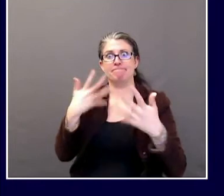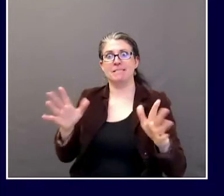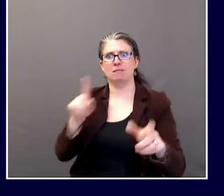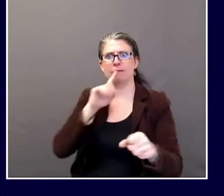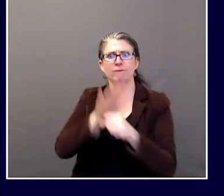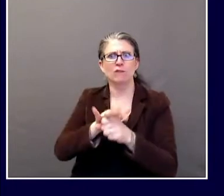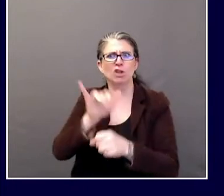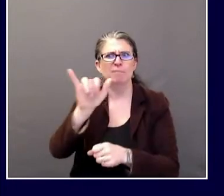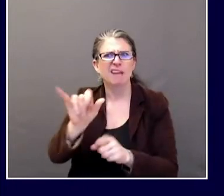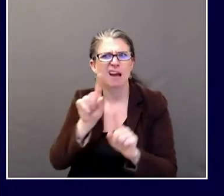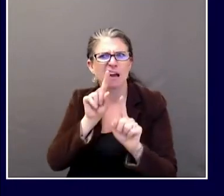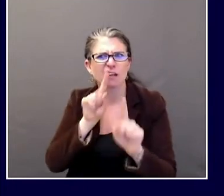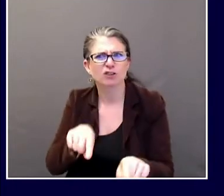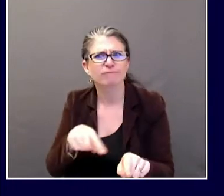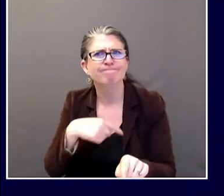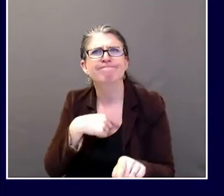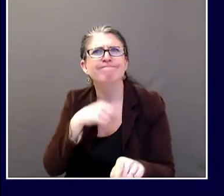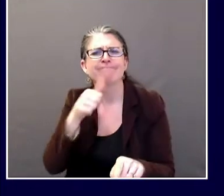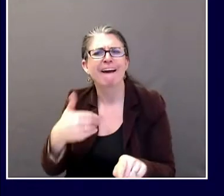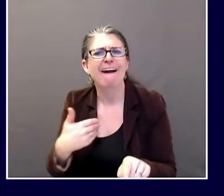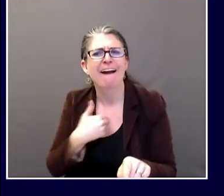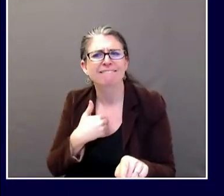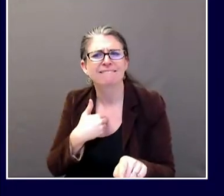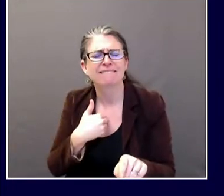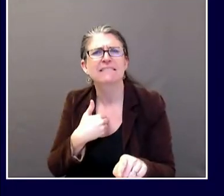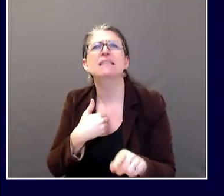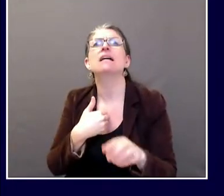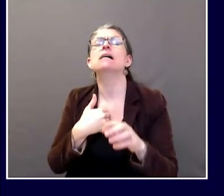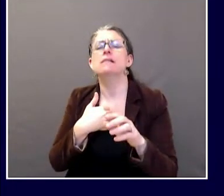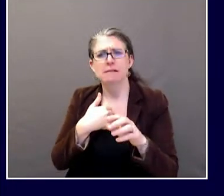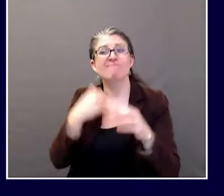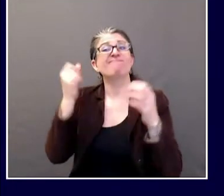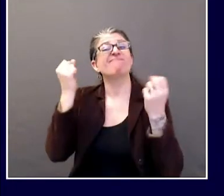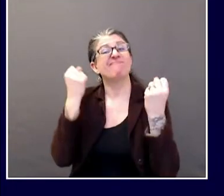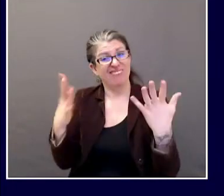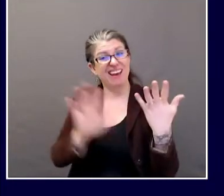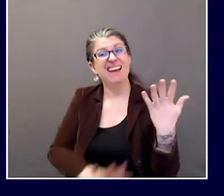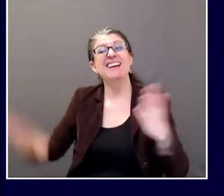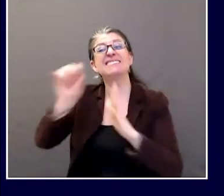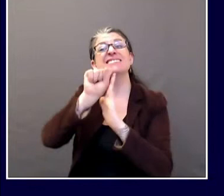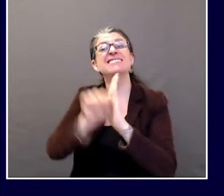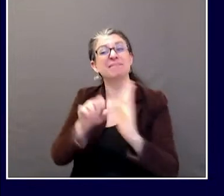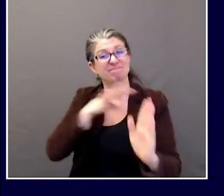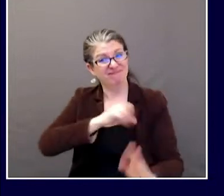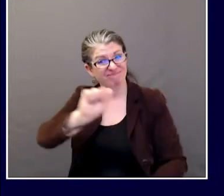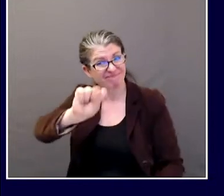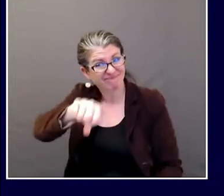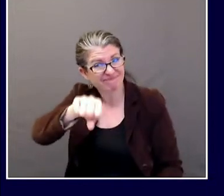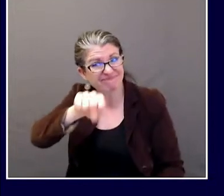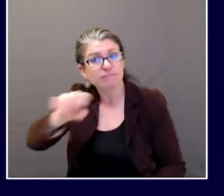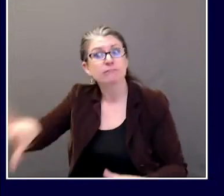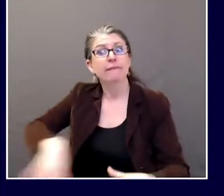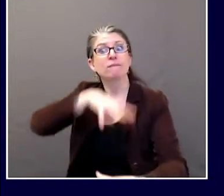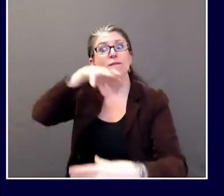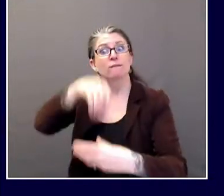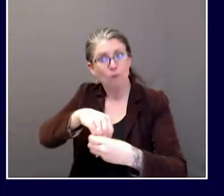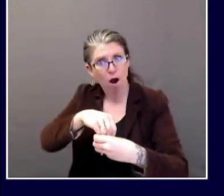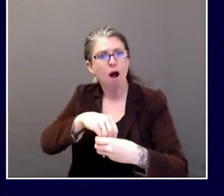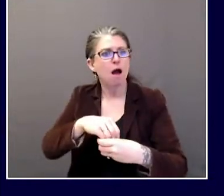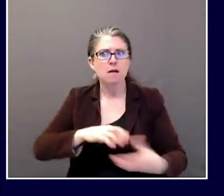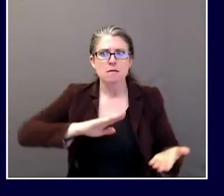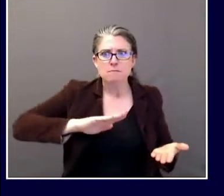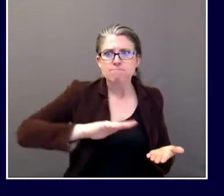a public-facing manner, asking whether they too would be part of 1B, given that frontline efforts to help others.